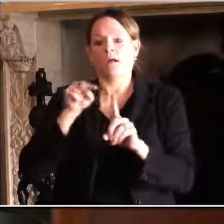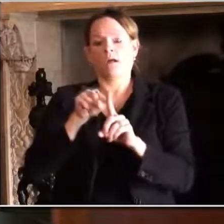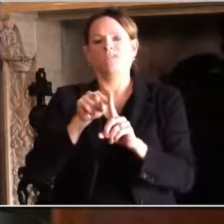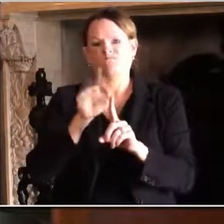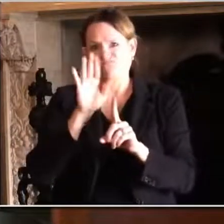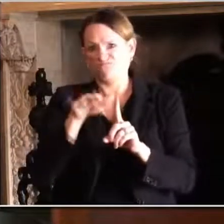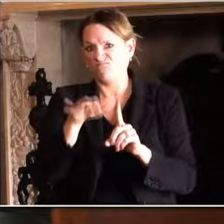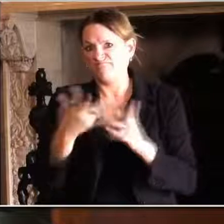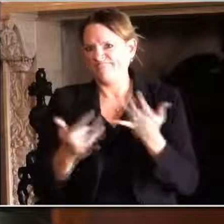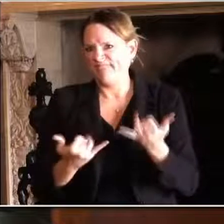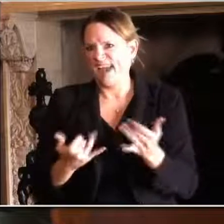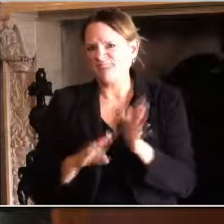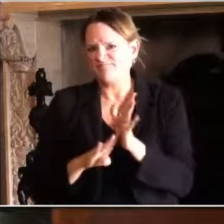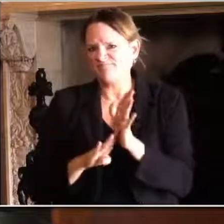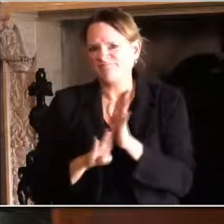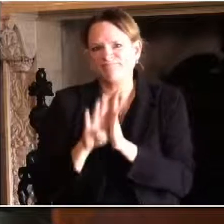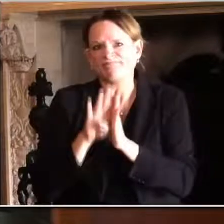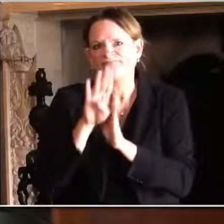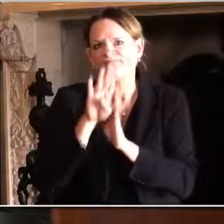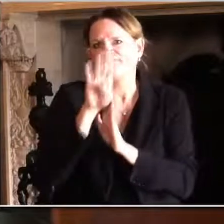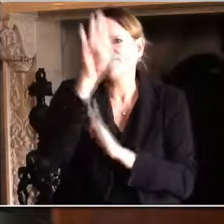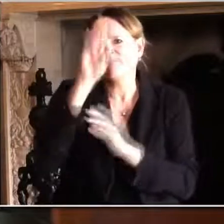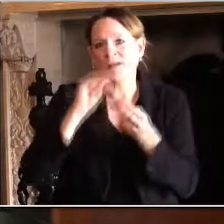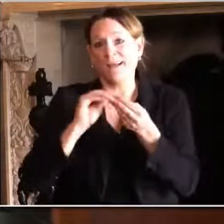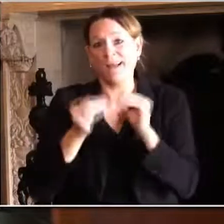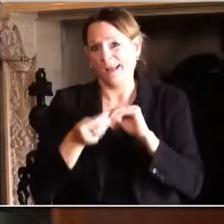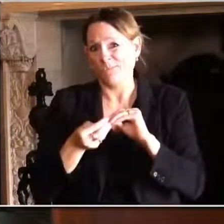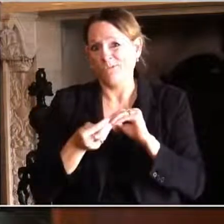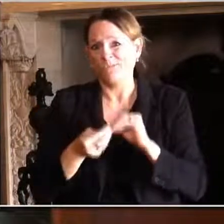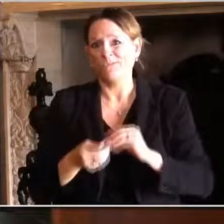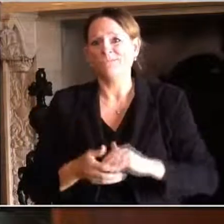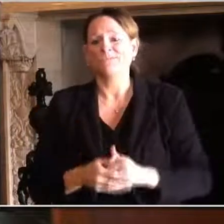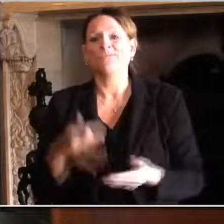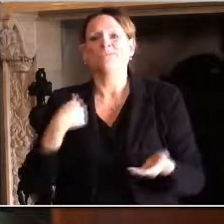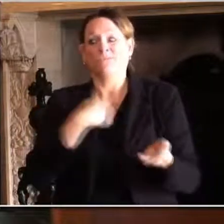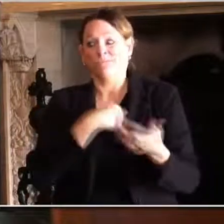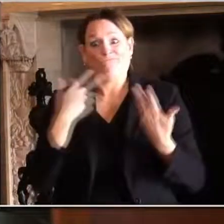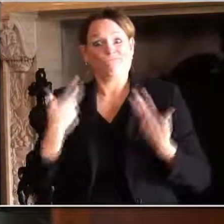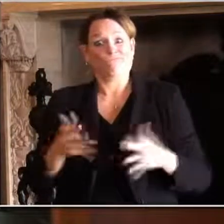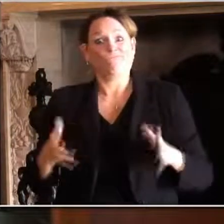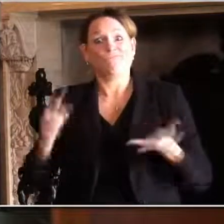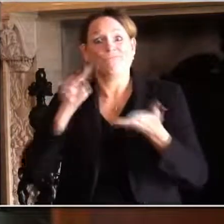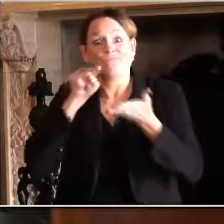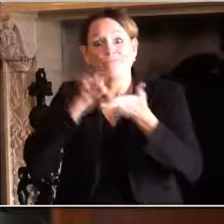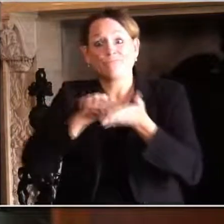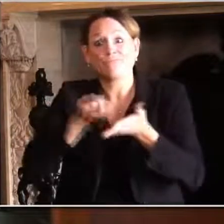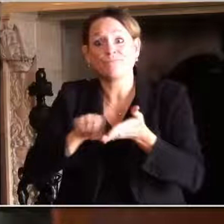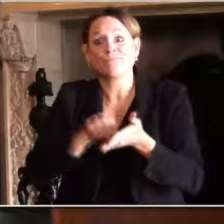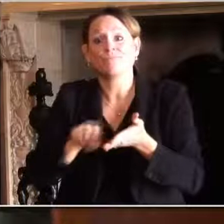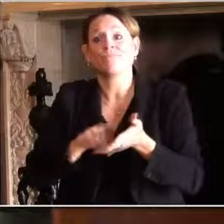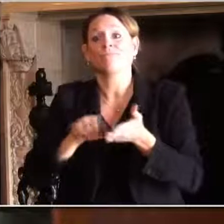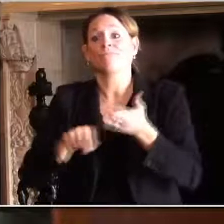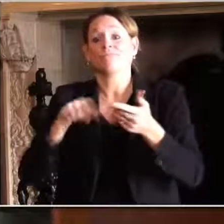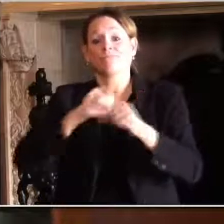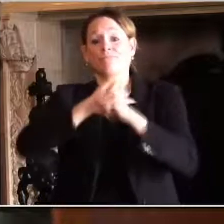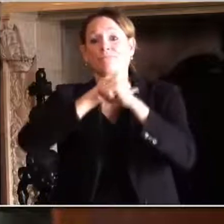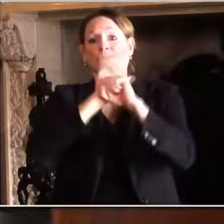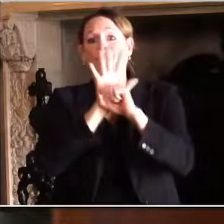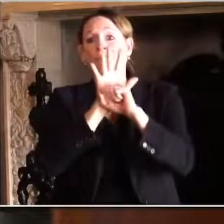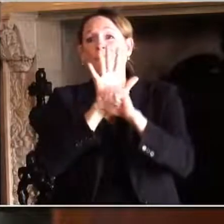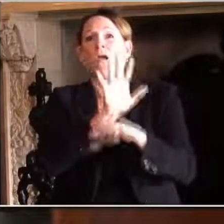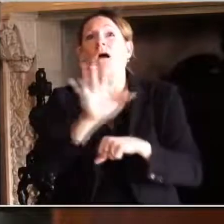community spread. In fact, our data on the activity level of COVID-19 in counties and regions across the